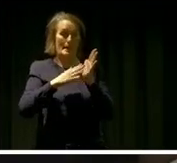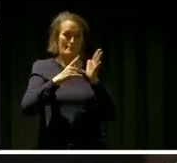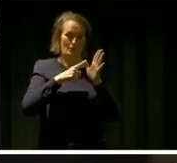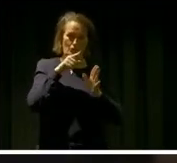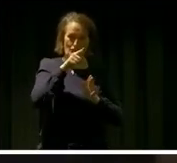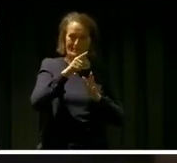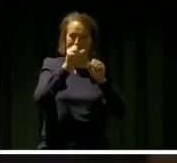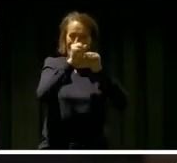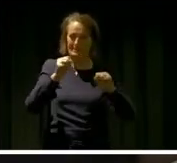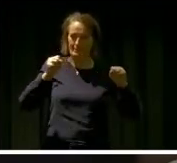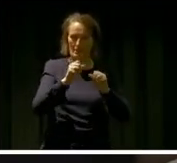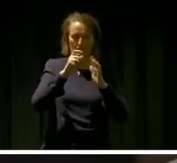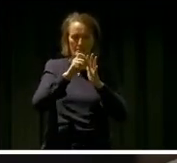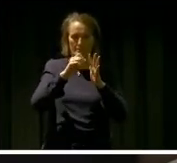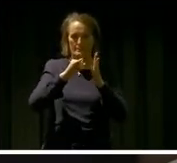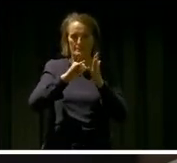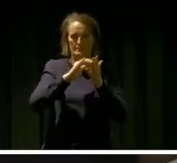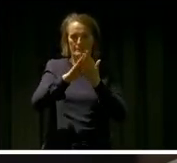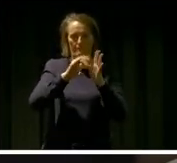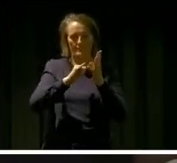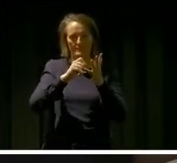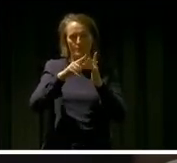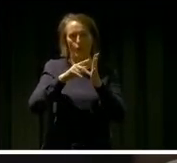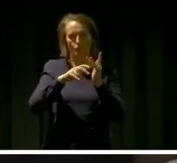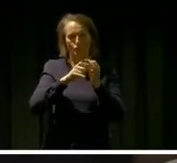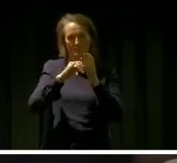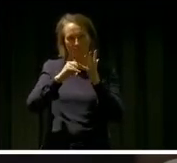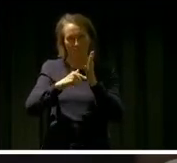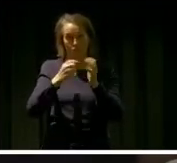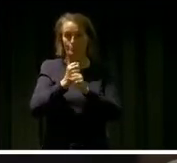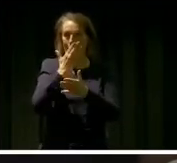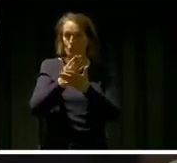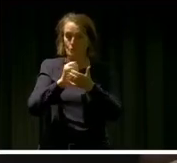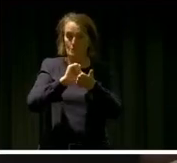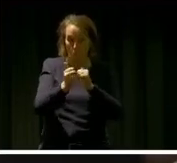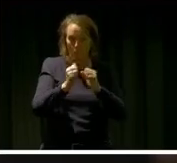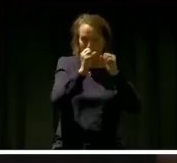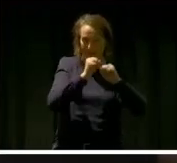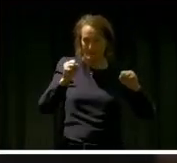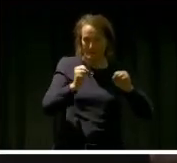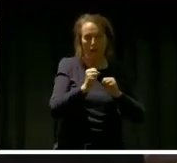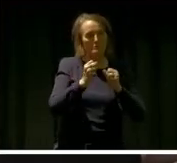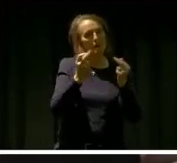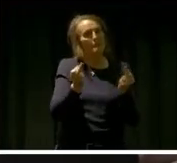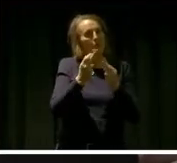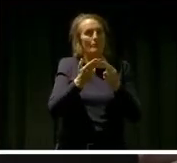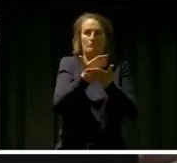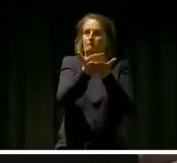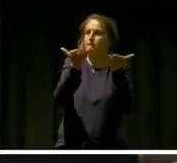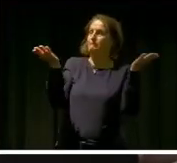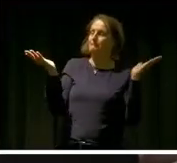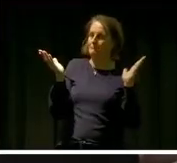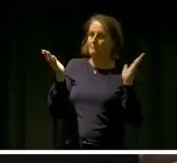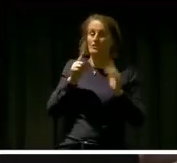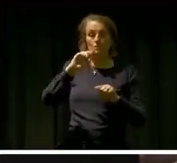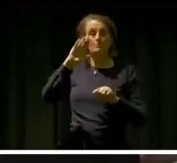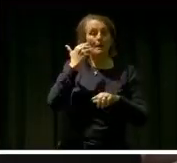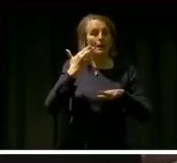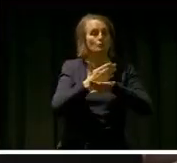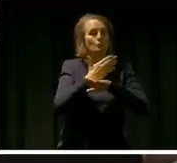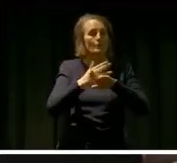exercise physiologist with an interest in making exercise and sports available for everyone. She worked in a forensic hospital to